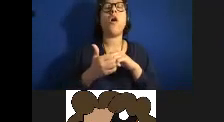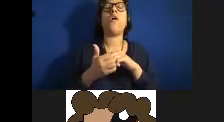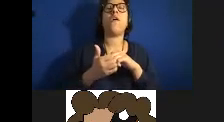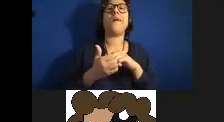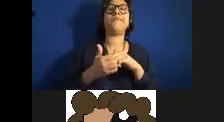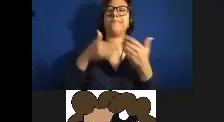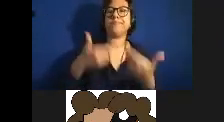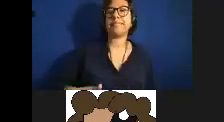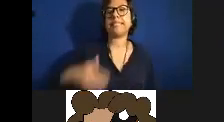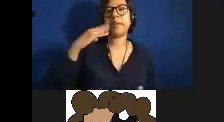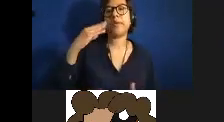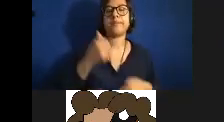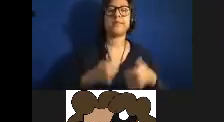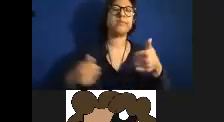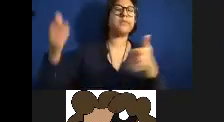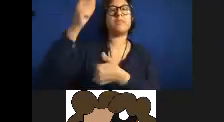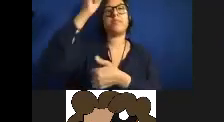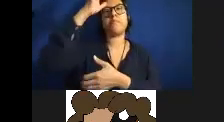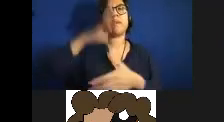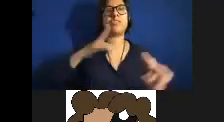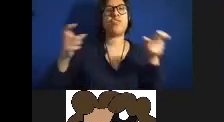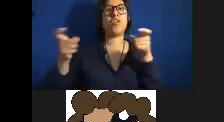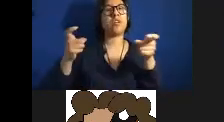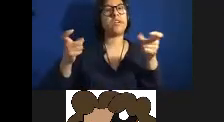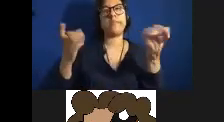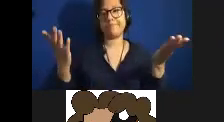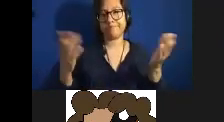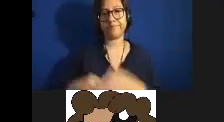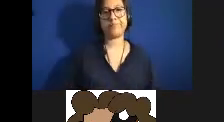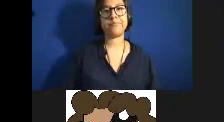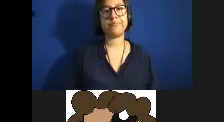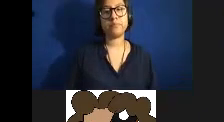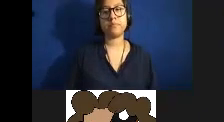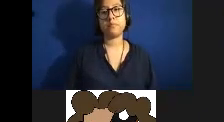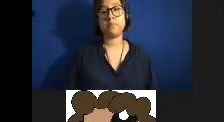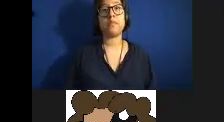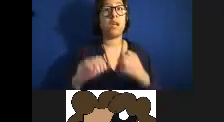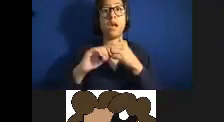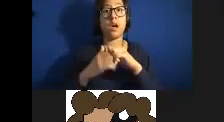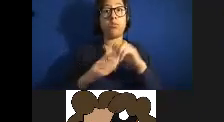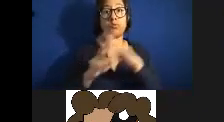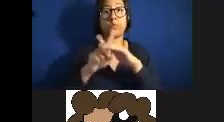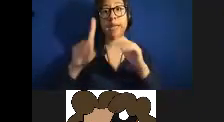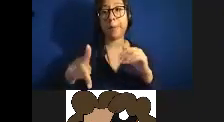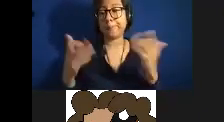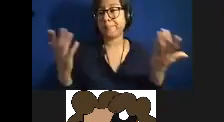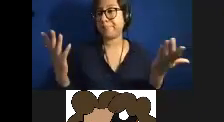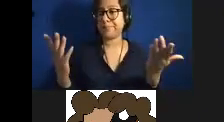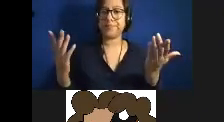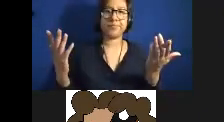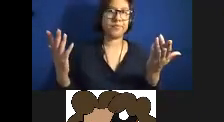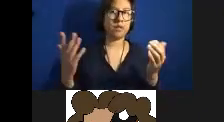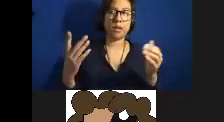your life, right? Like, I think it shows up, right, by one, not only the will to be violent, but also the